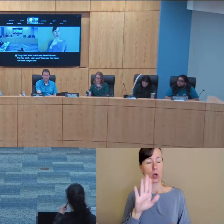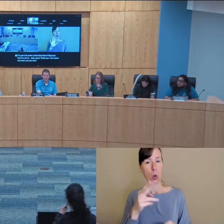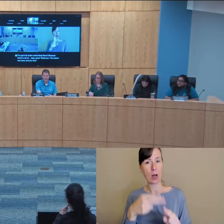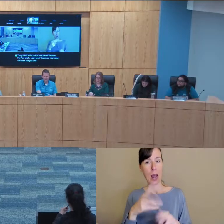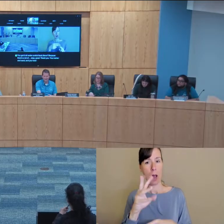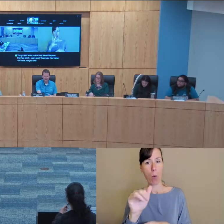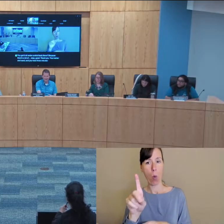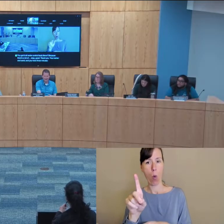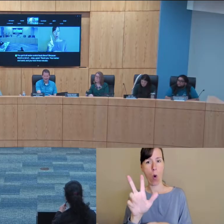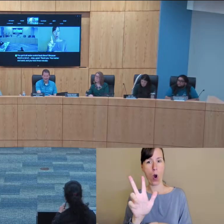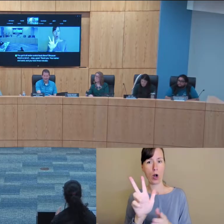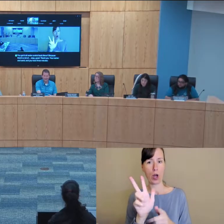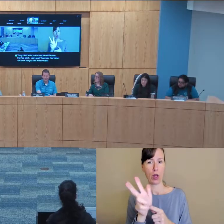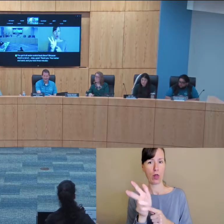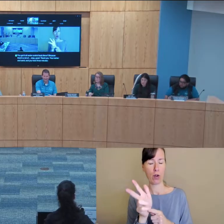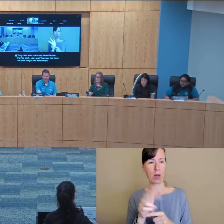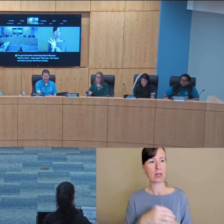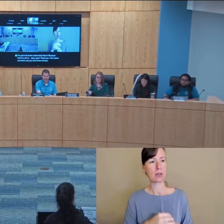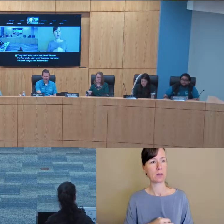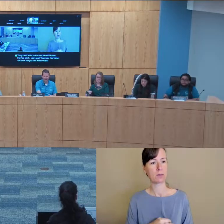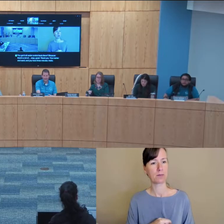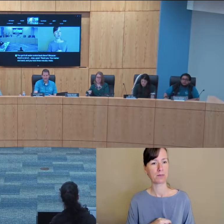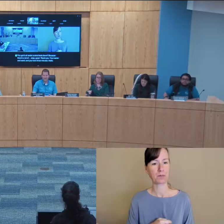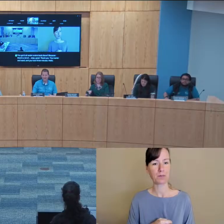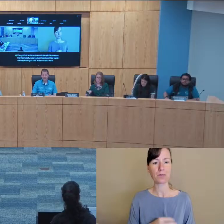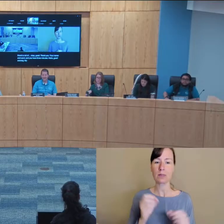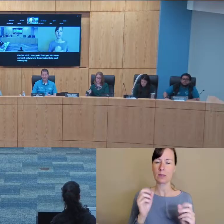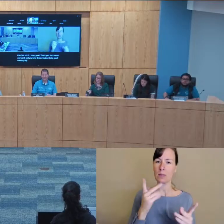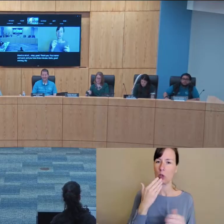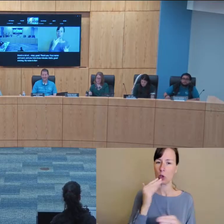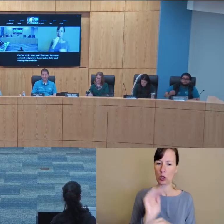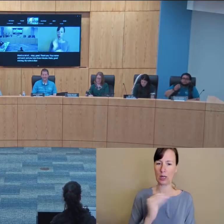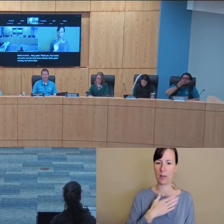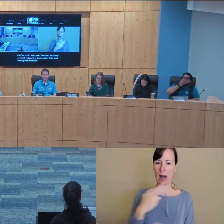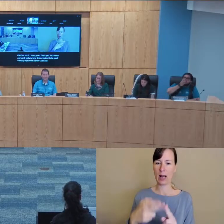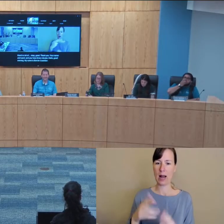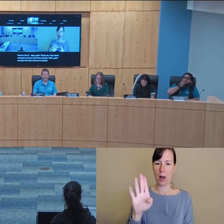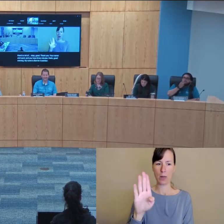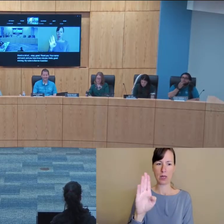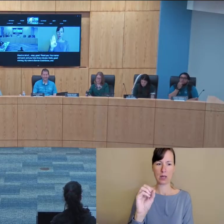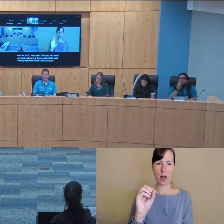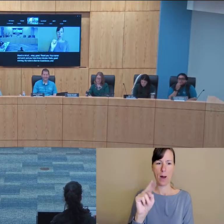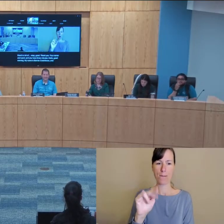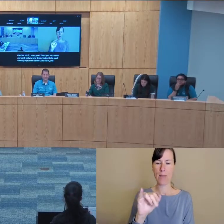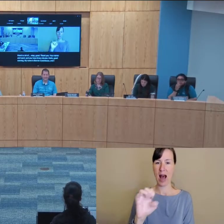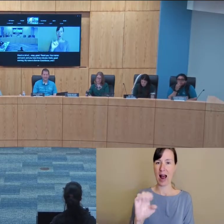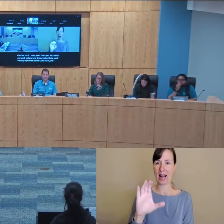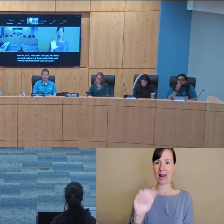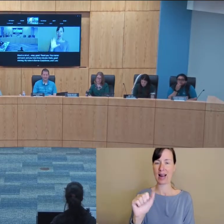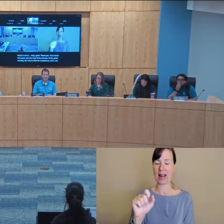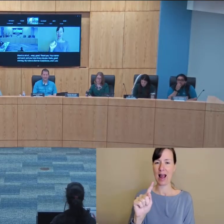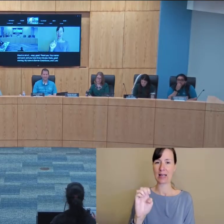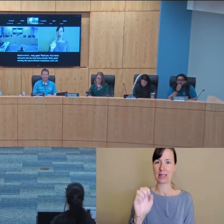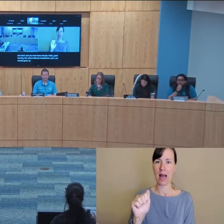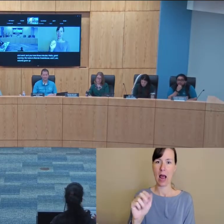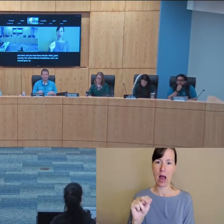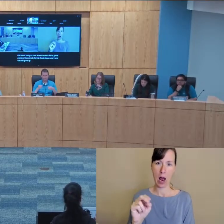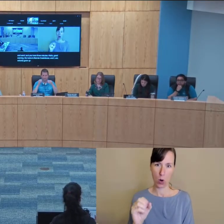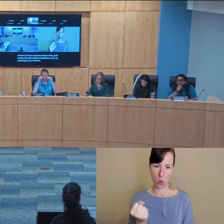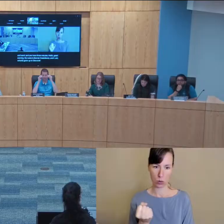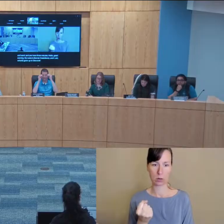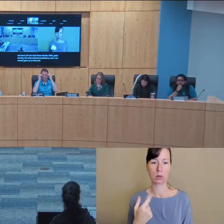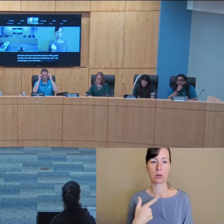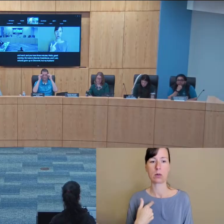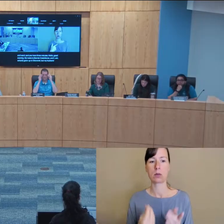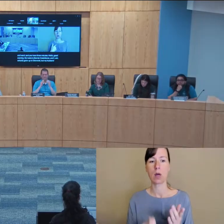minutes. Hello, good evening. My name is Bonnie Castellanos, and I actually grew up in Cheverly, but my